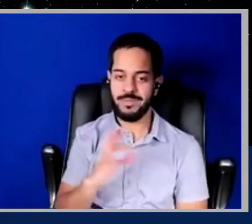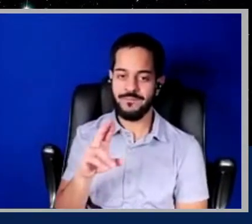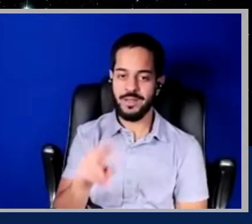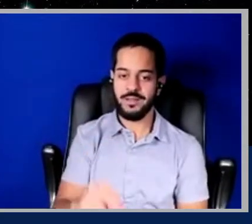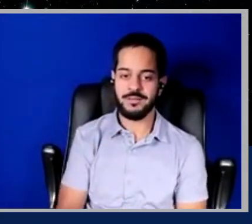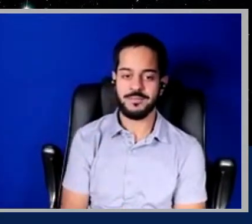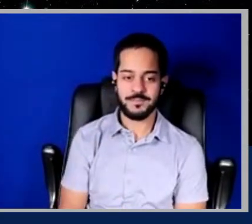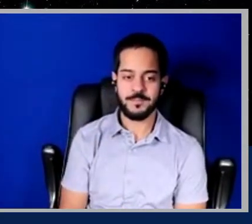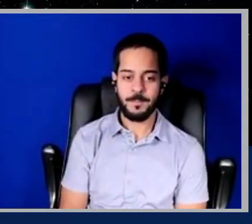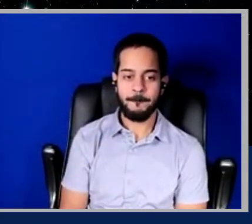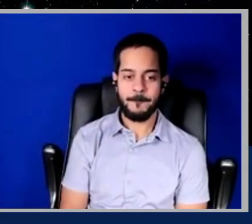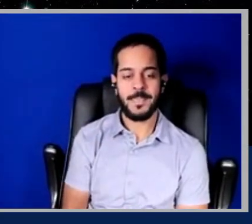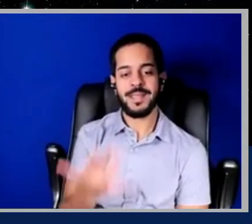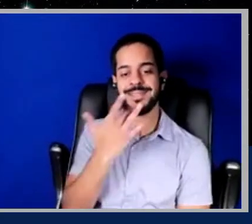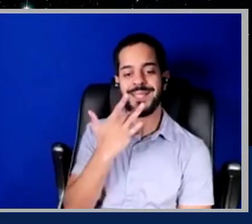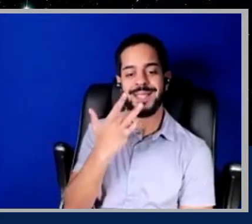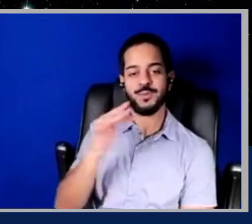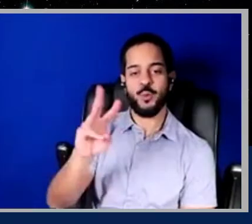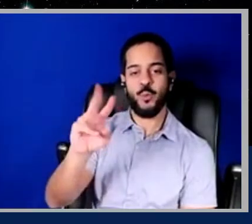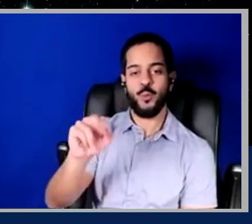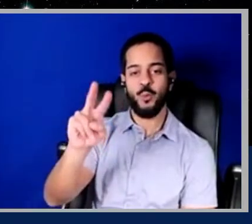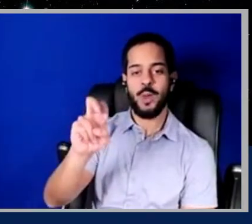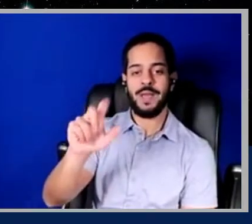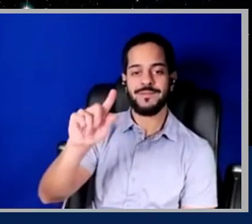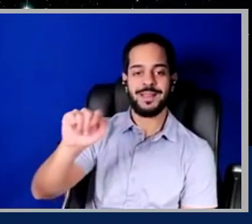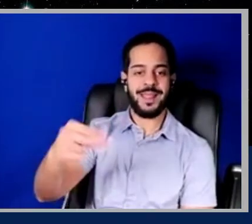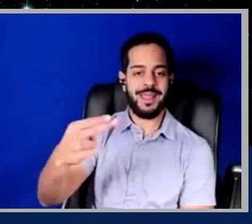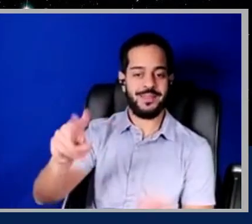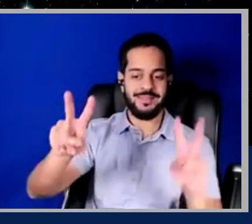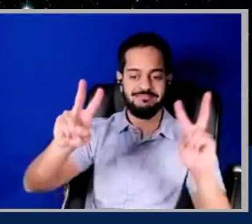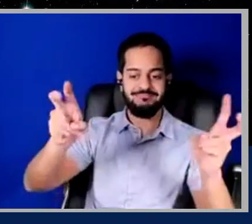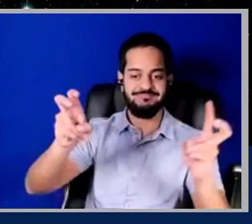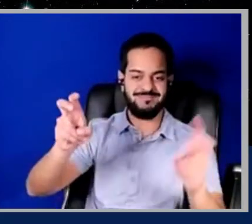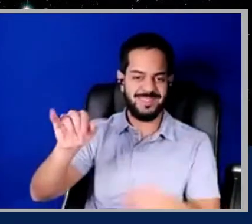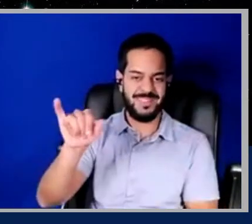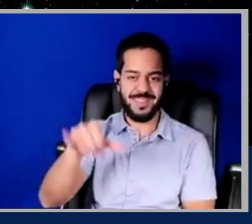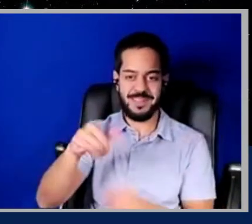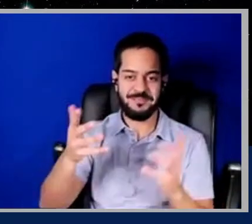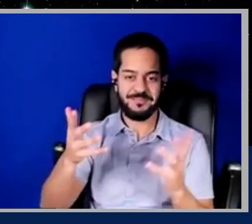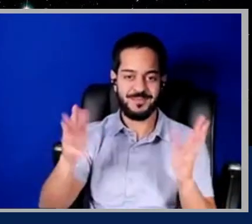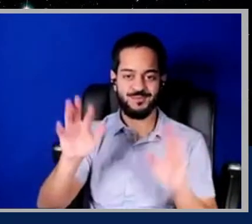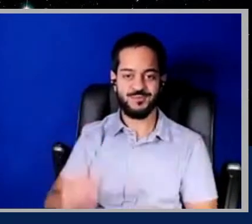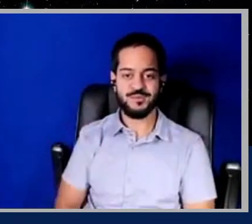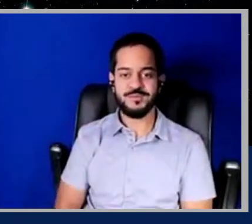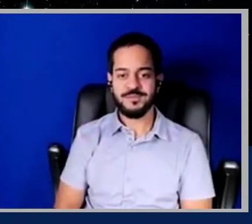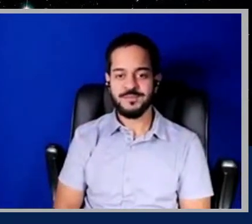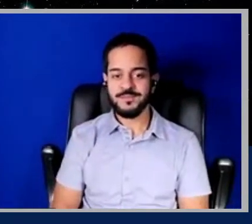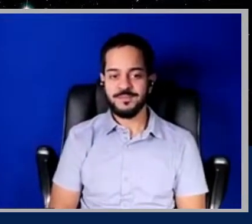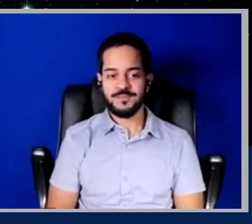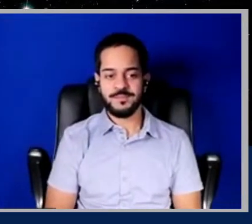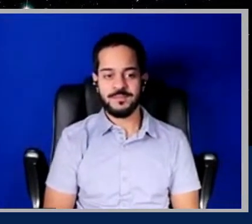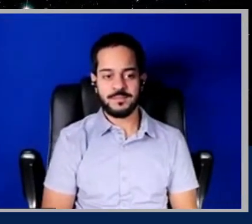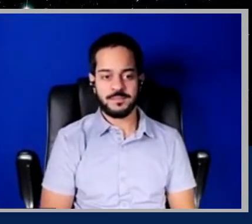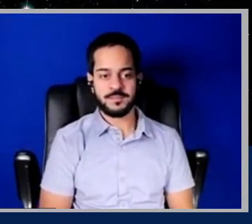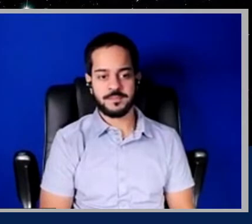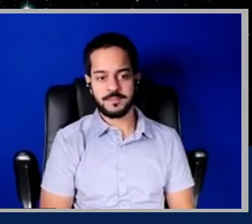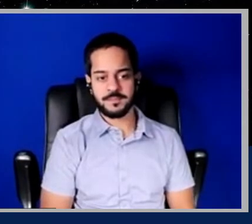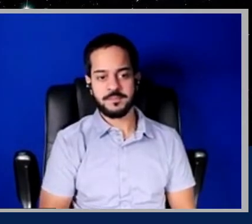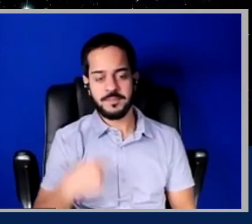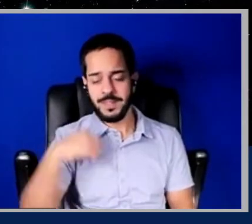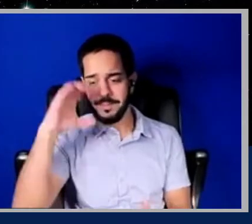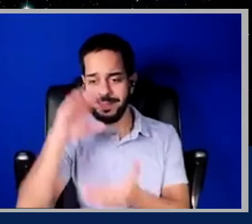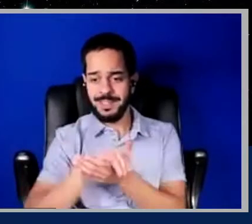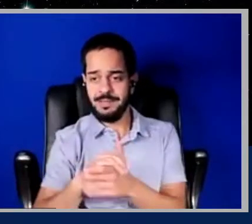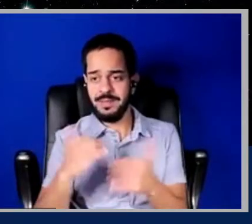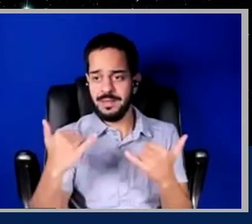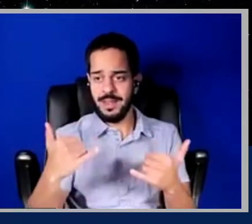Taste the wavelengths. Taste the wavelengths. Well, folks, let's see here. I do believe that we are coming up